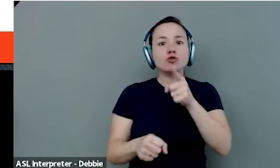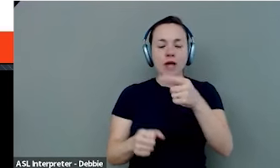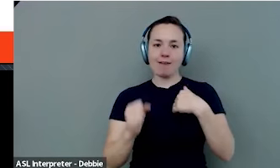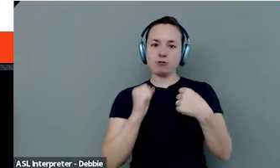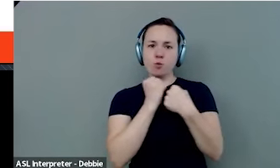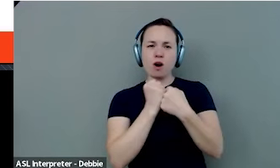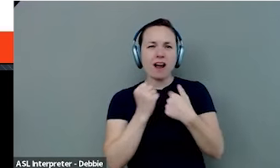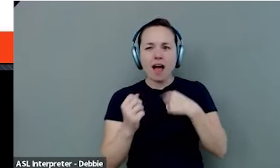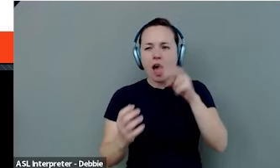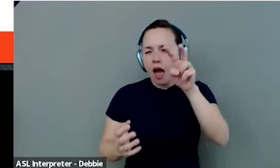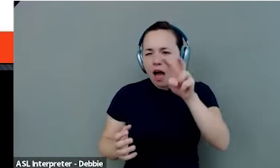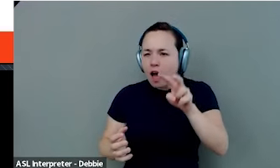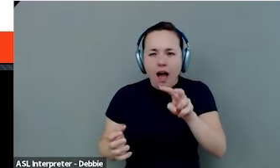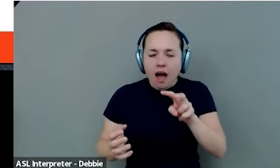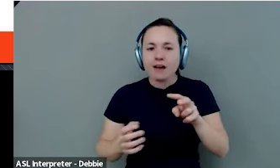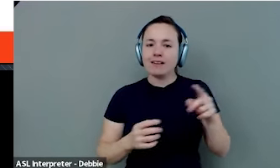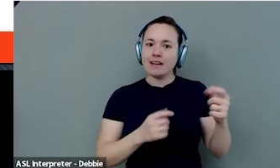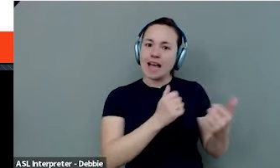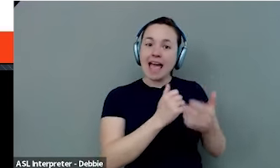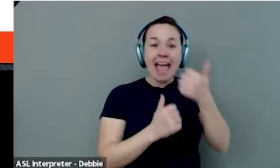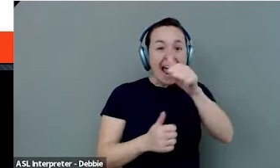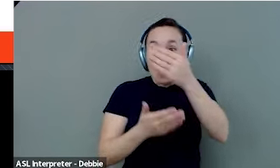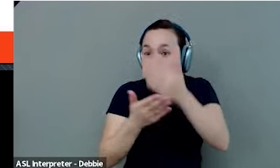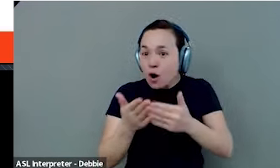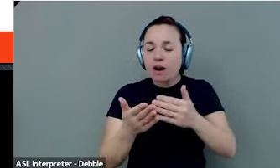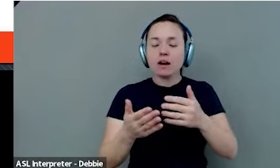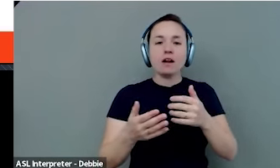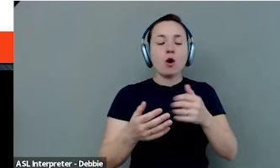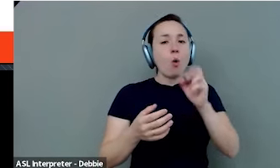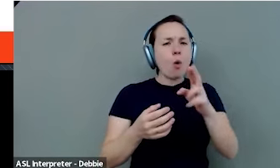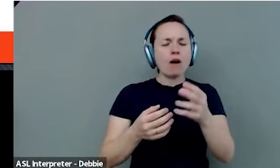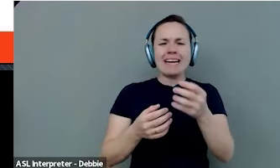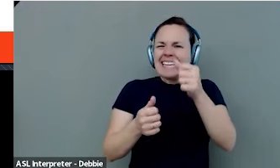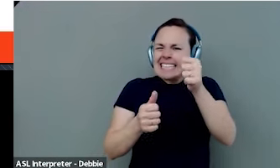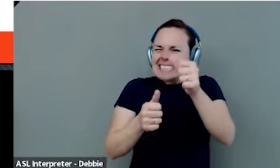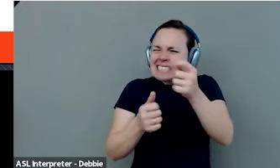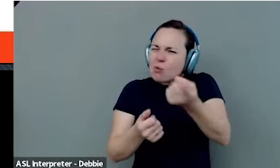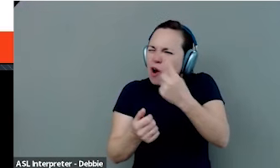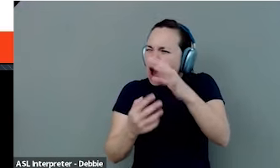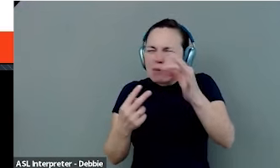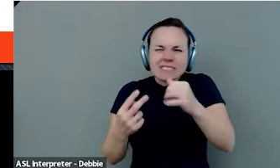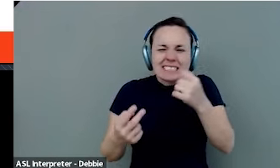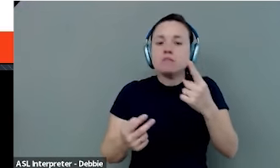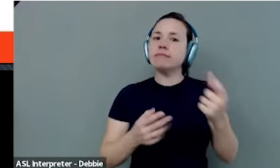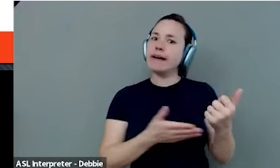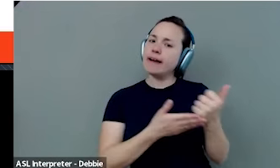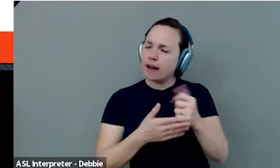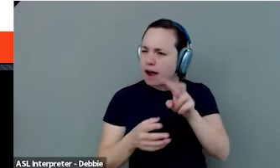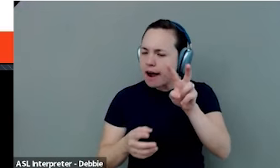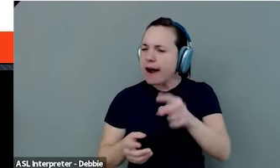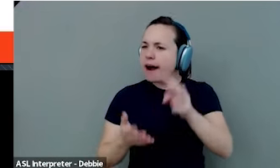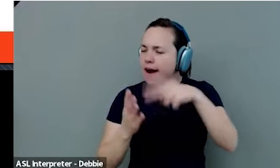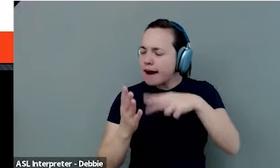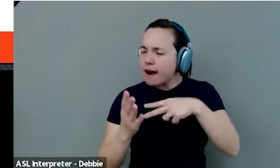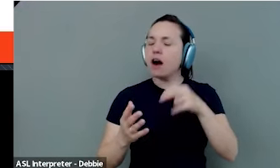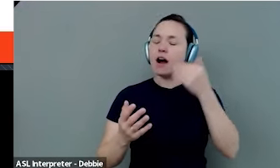in reading the ballot, any portion of the ballot, and that you know every single option that is available on the ballot. Now,